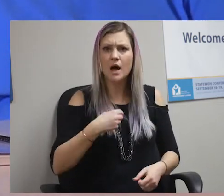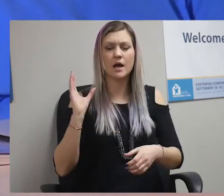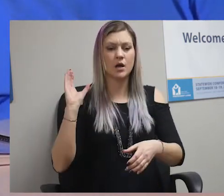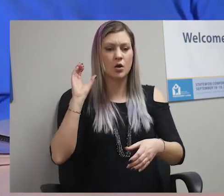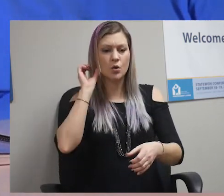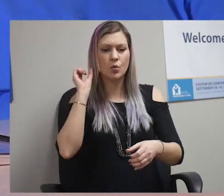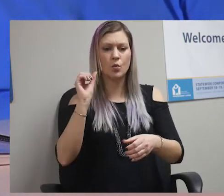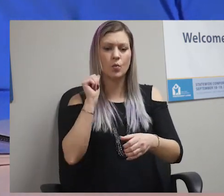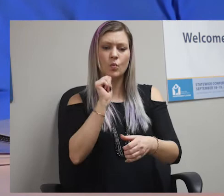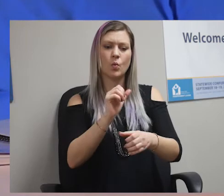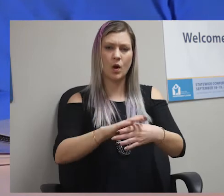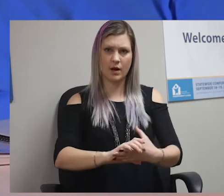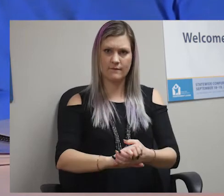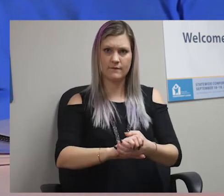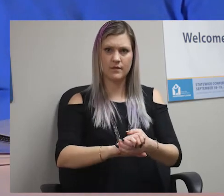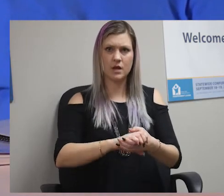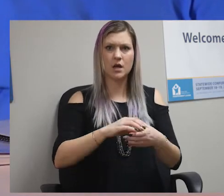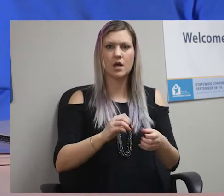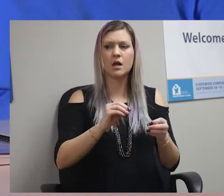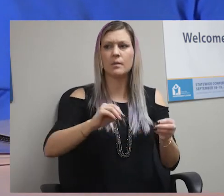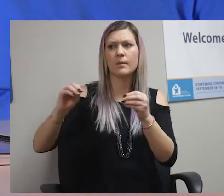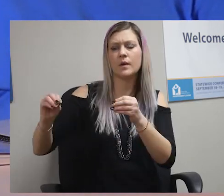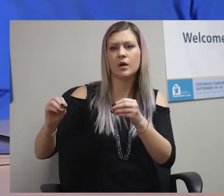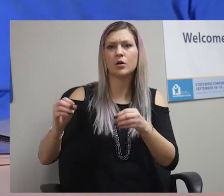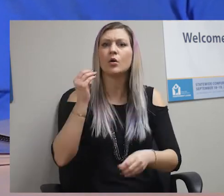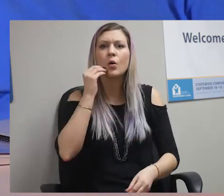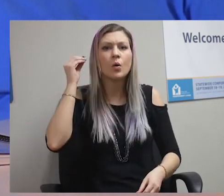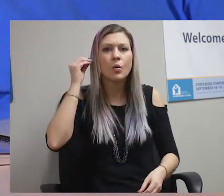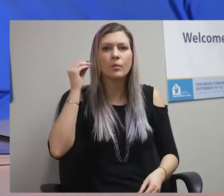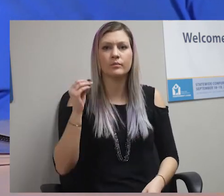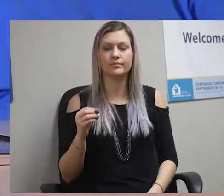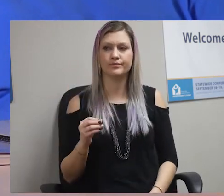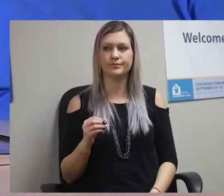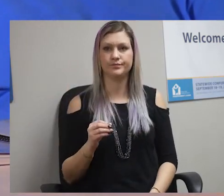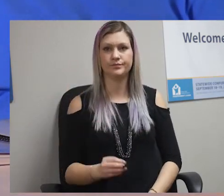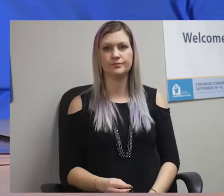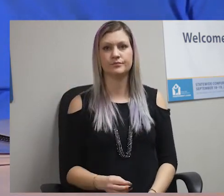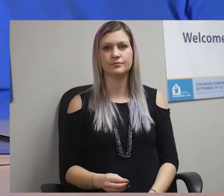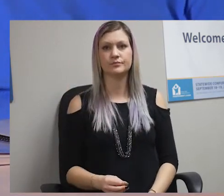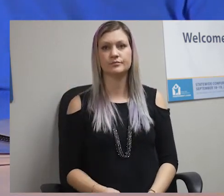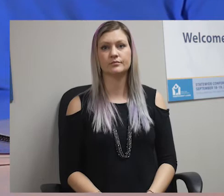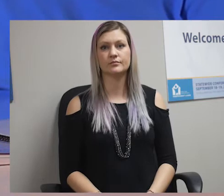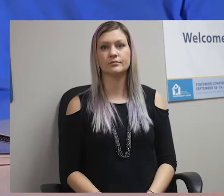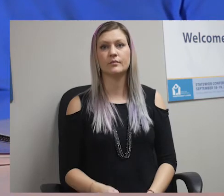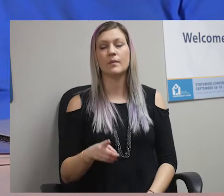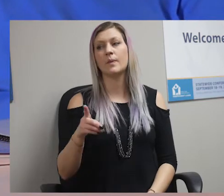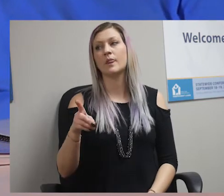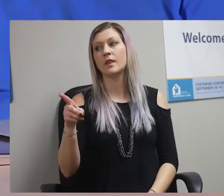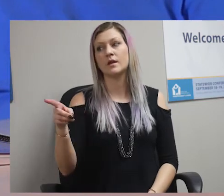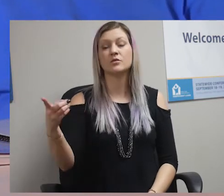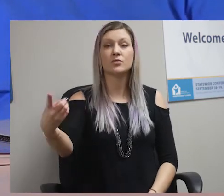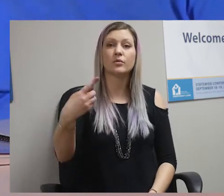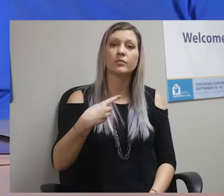So I had a discharge meeting with them down there, which they told me all kinds of stuff. They had a letter from